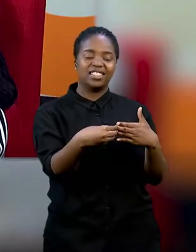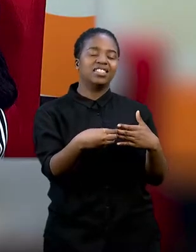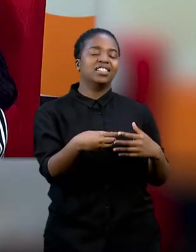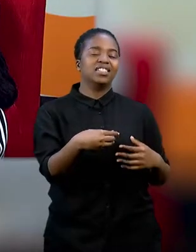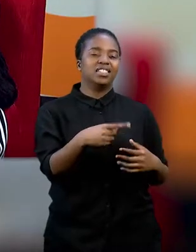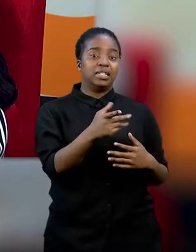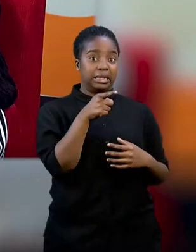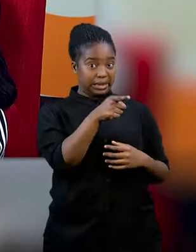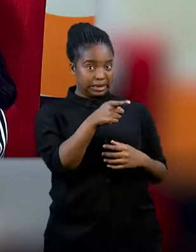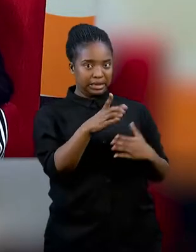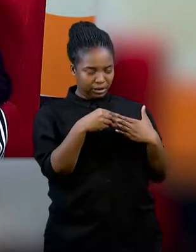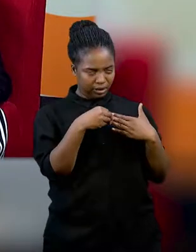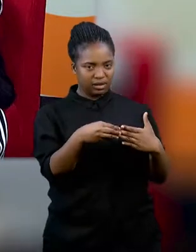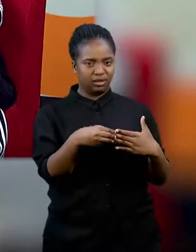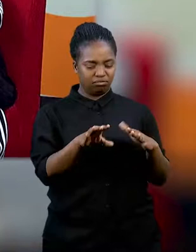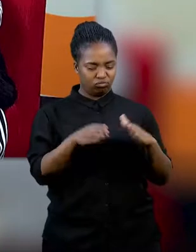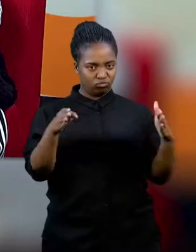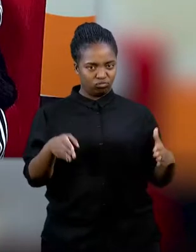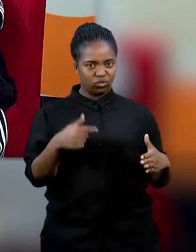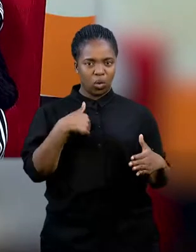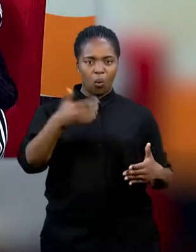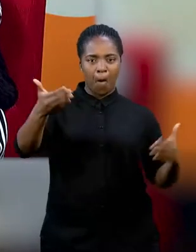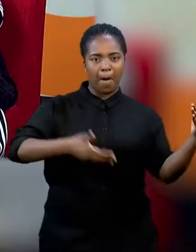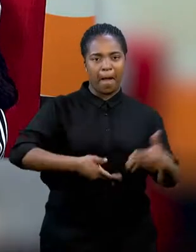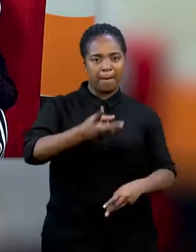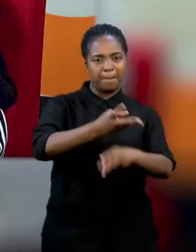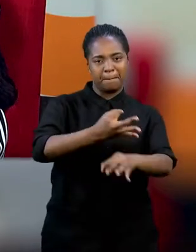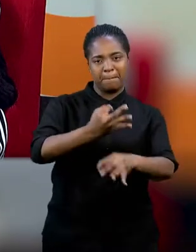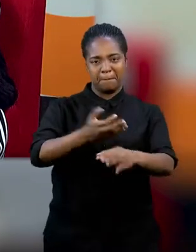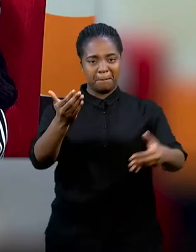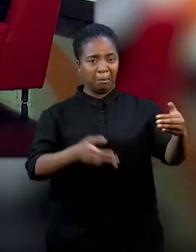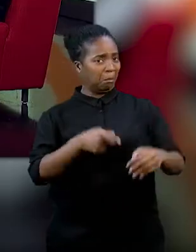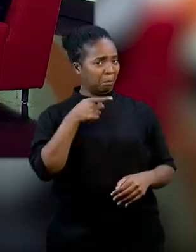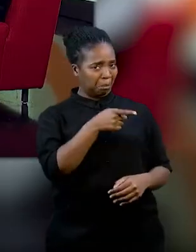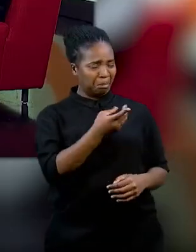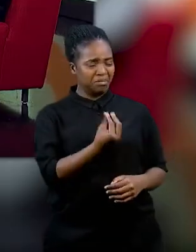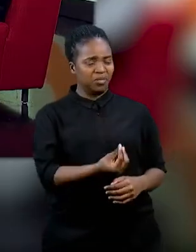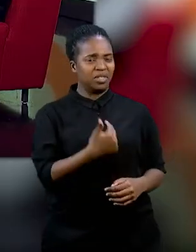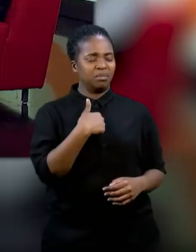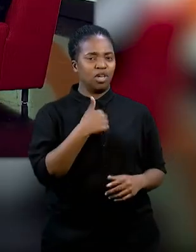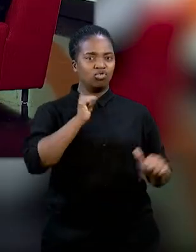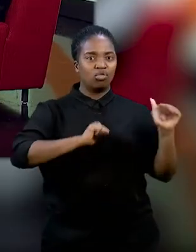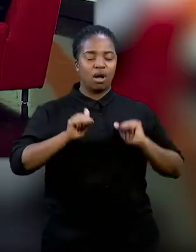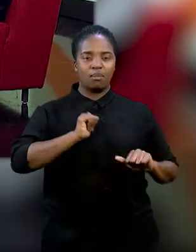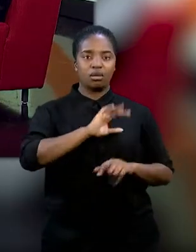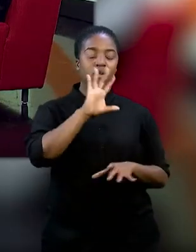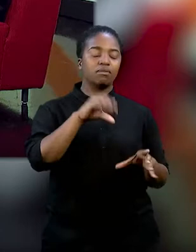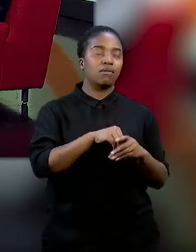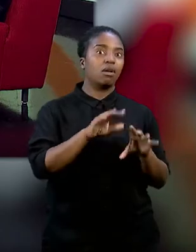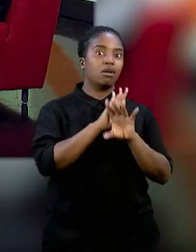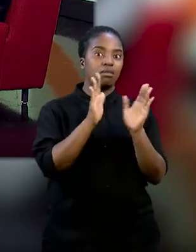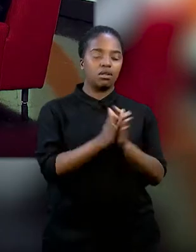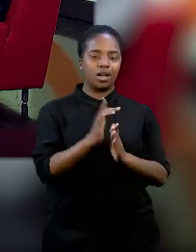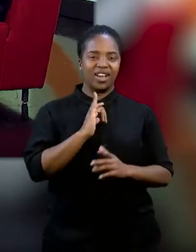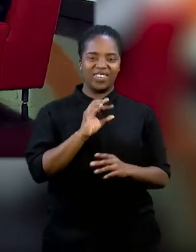gasa ke yena tlo ema mo studio ke yena tlo welcome a rona batswadi gore a ire di drama gore